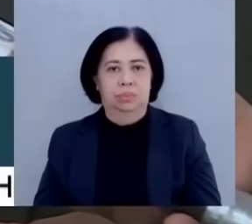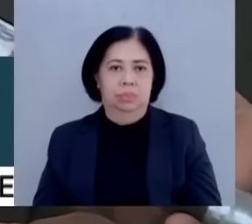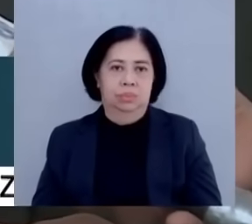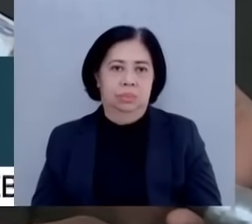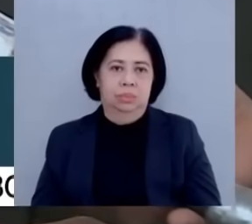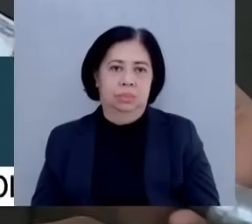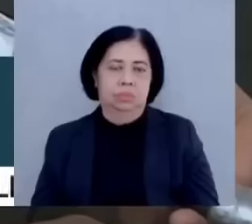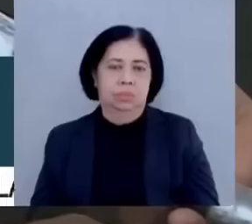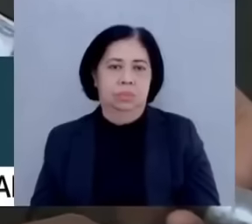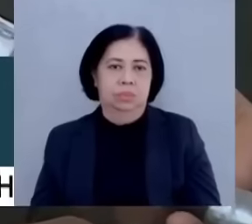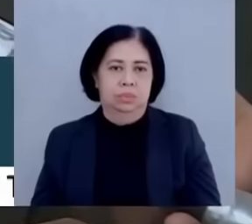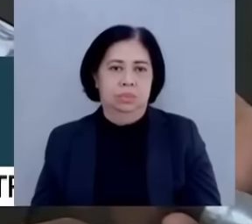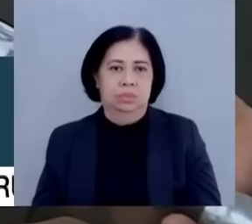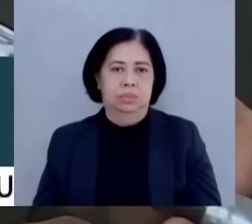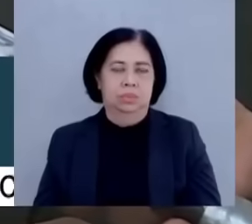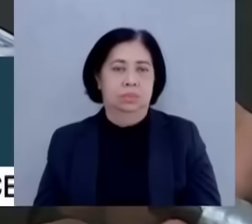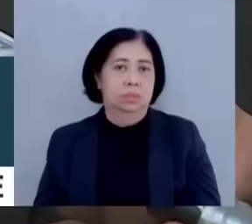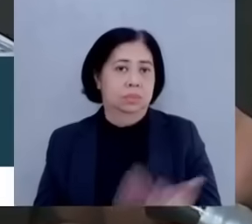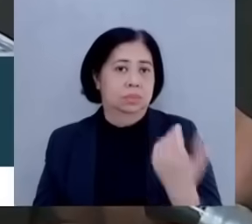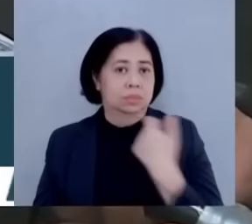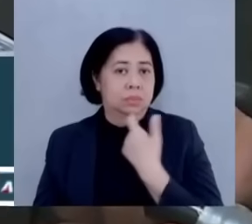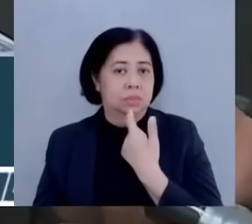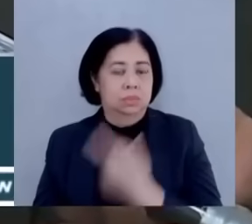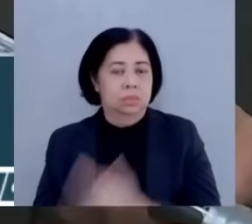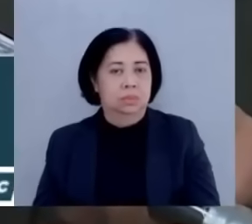Saba? And as I said,